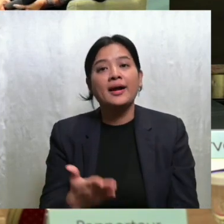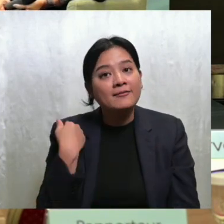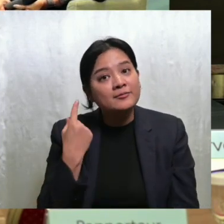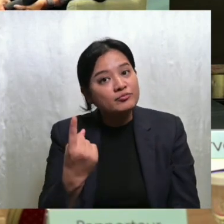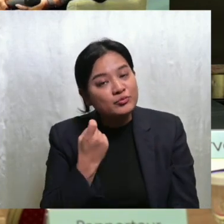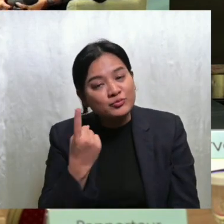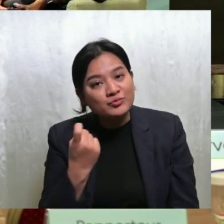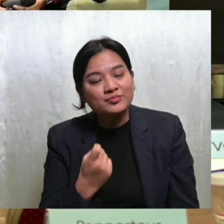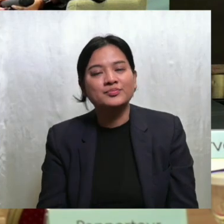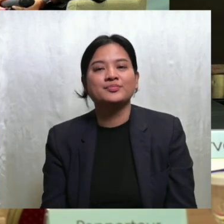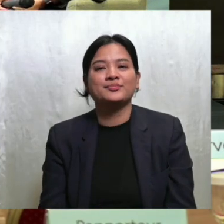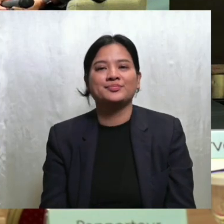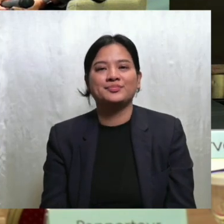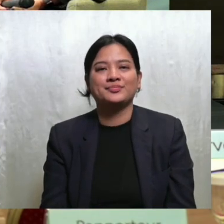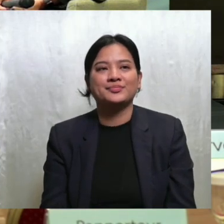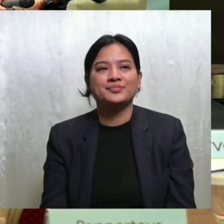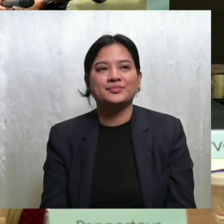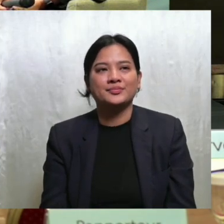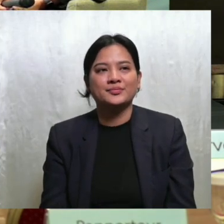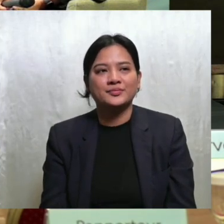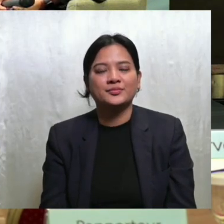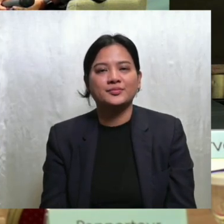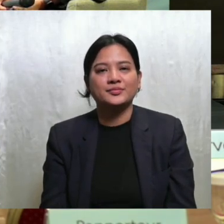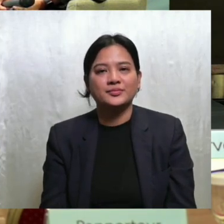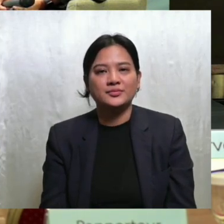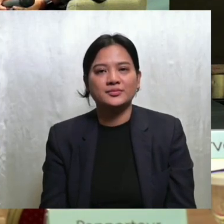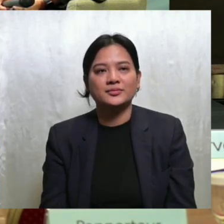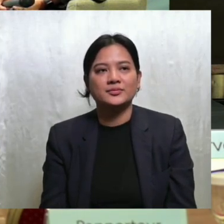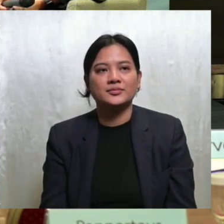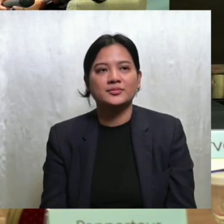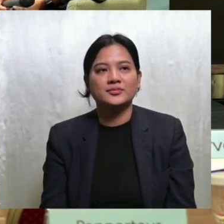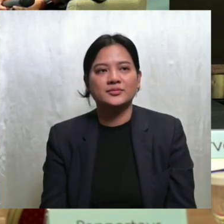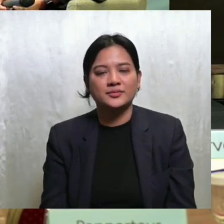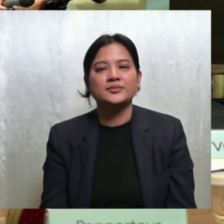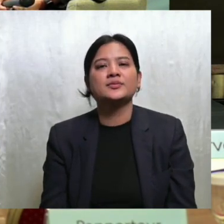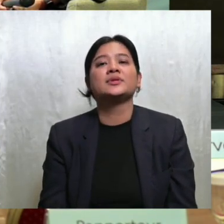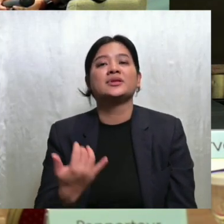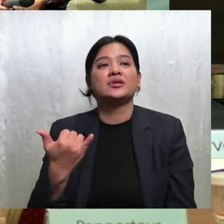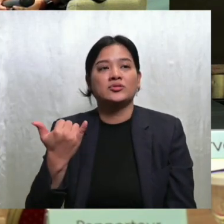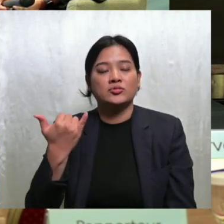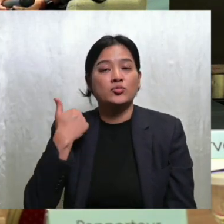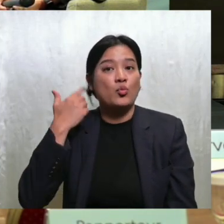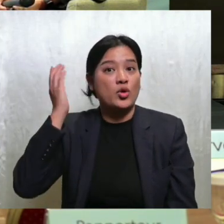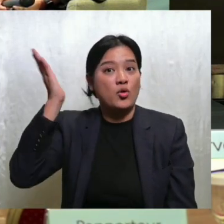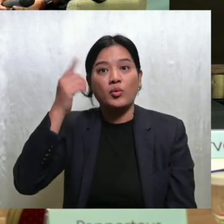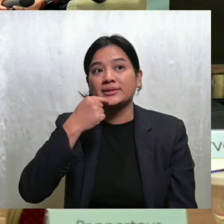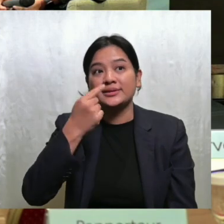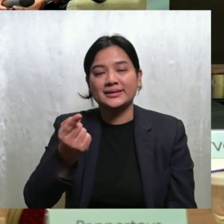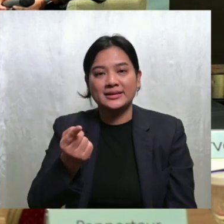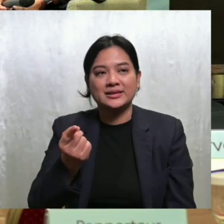these themes together, and then we'll open up for the last, say, 20 minutes to discuss more broadly with you.